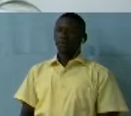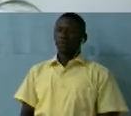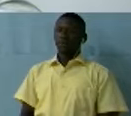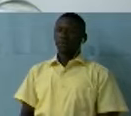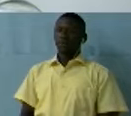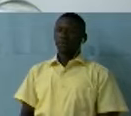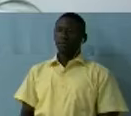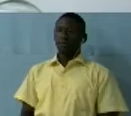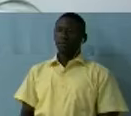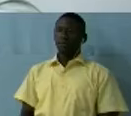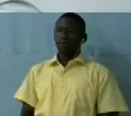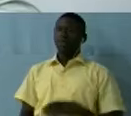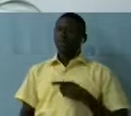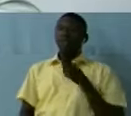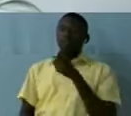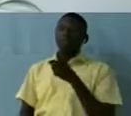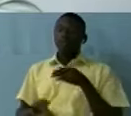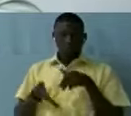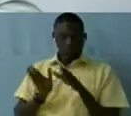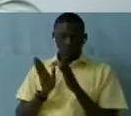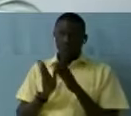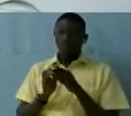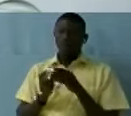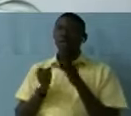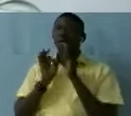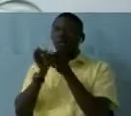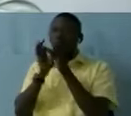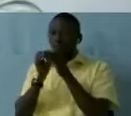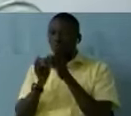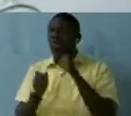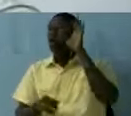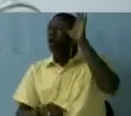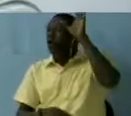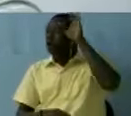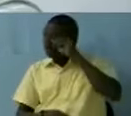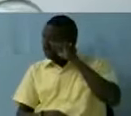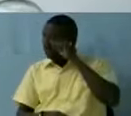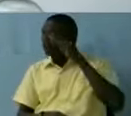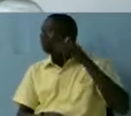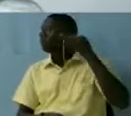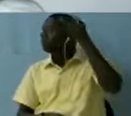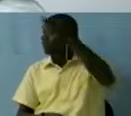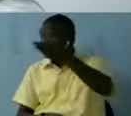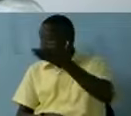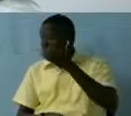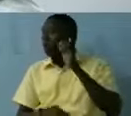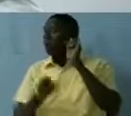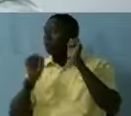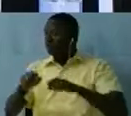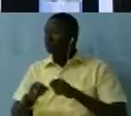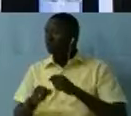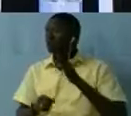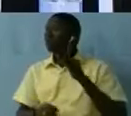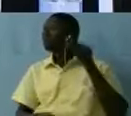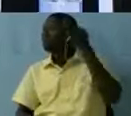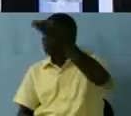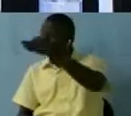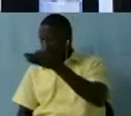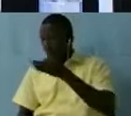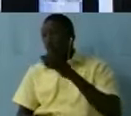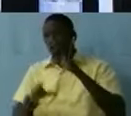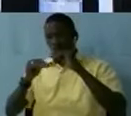In informal notice that at some stage we would officially or formally like to talk to you. Ni